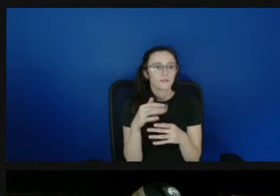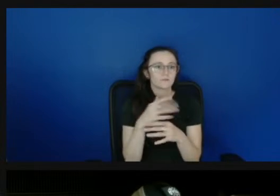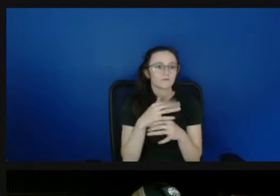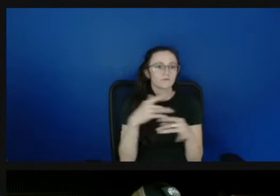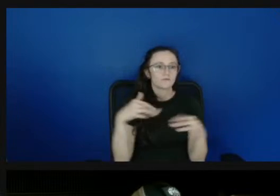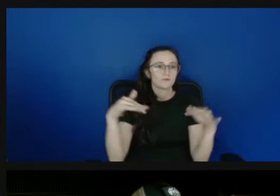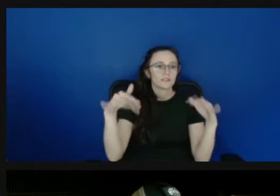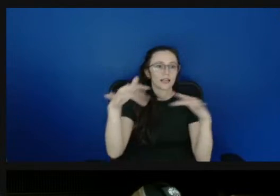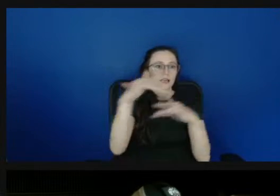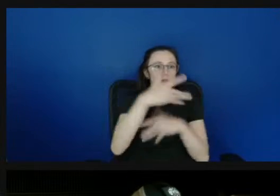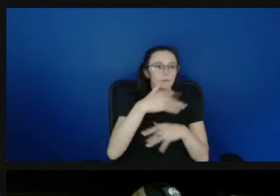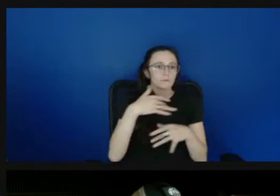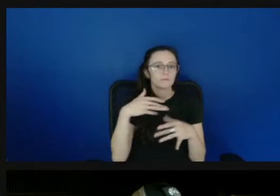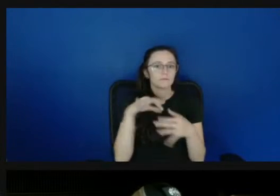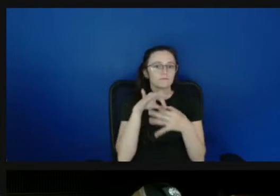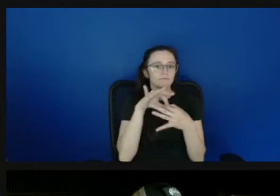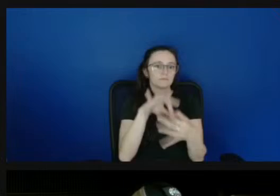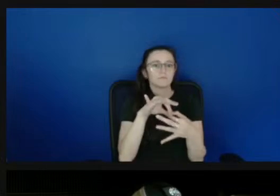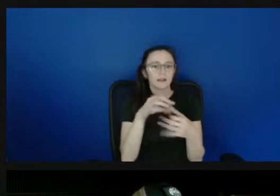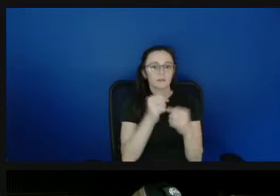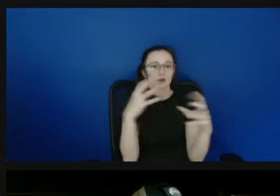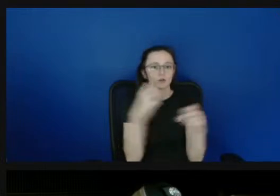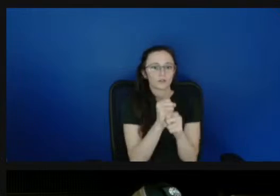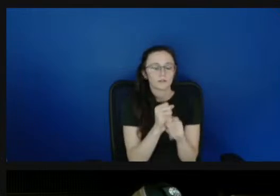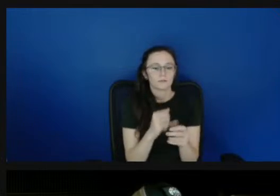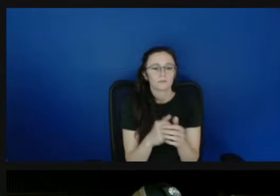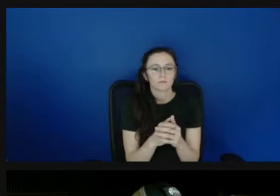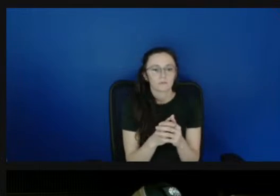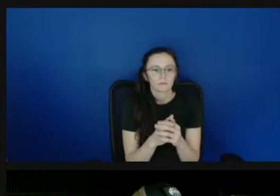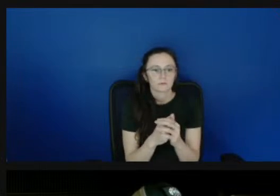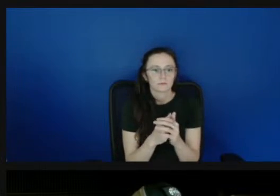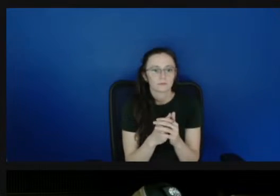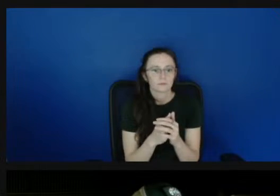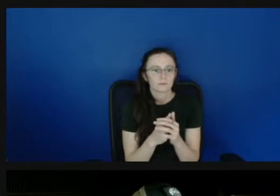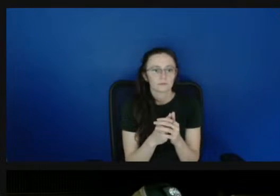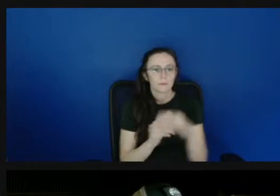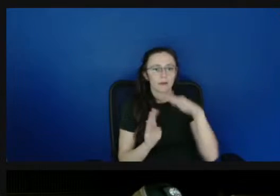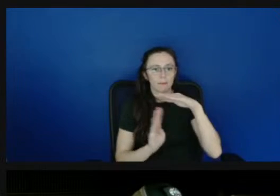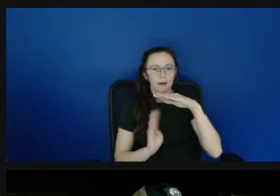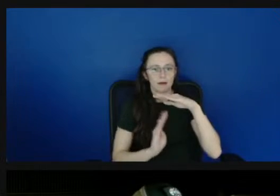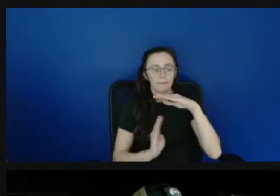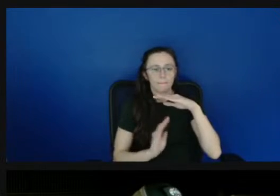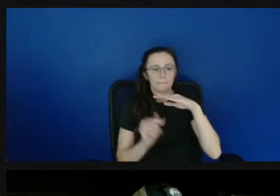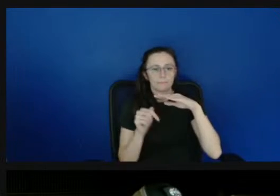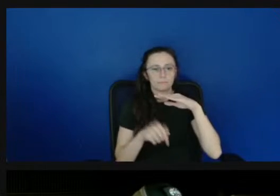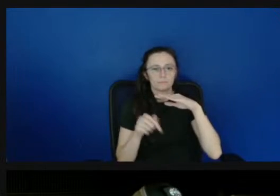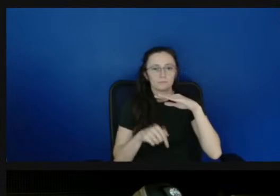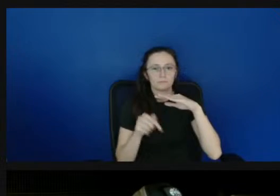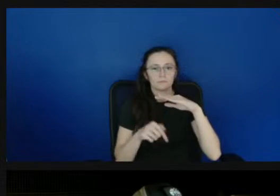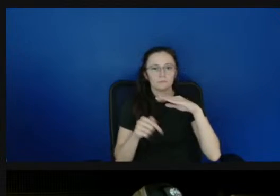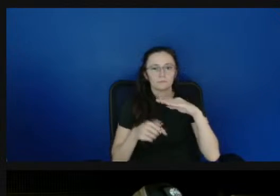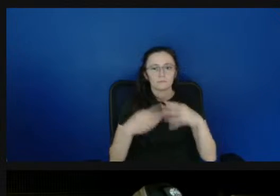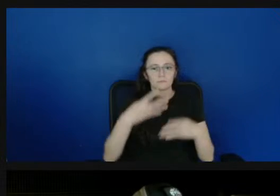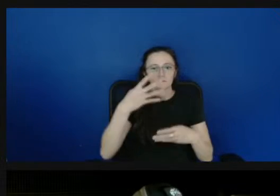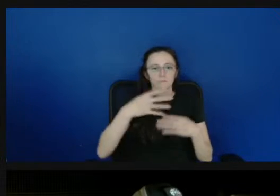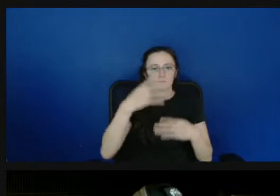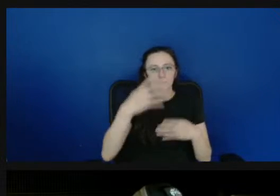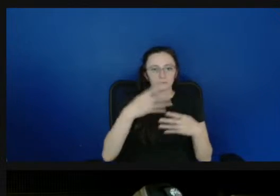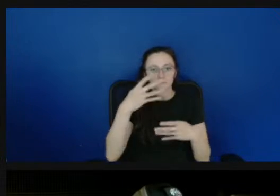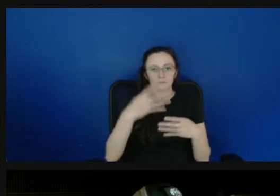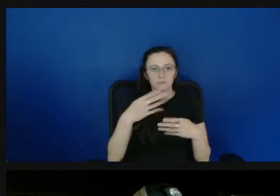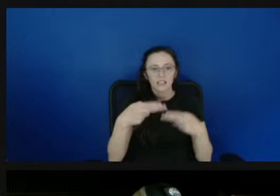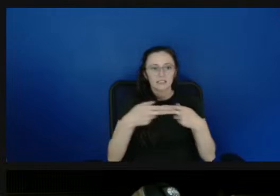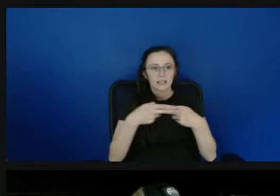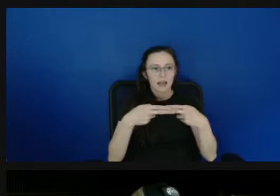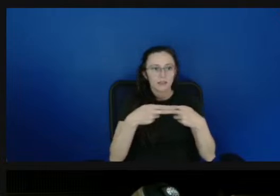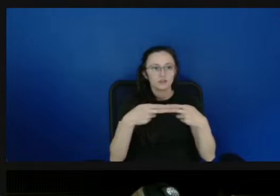powered by steam right there. But coming down here to the bottom, there is a slideshow, here, an image gallery with